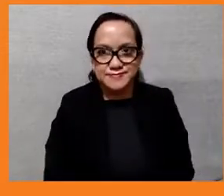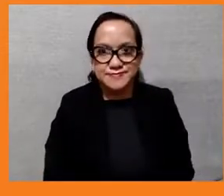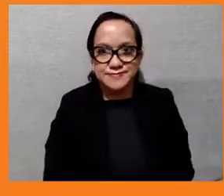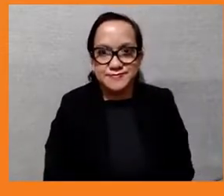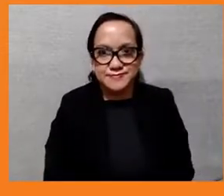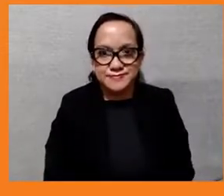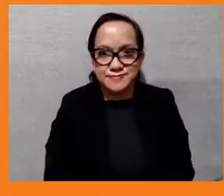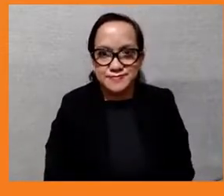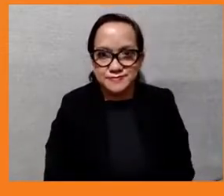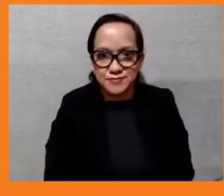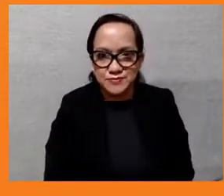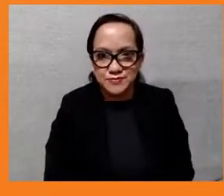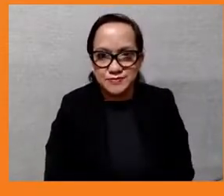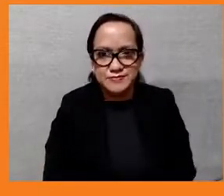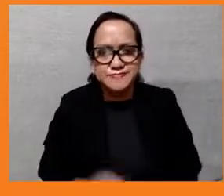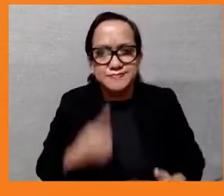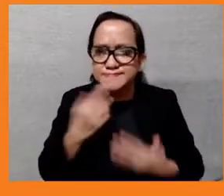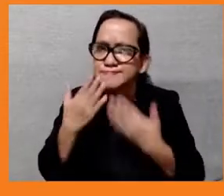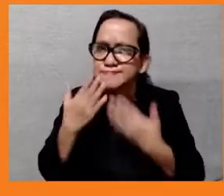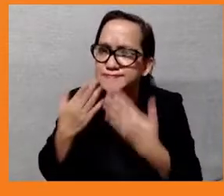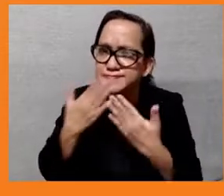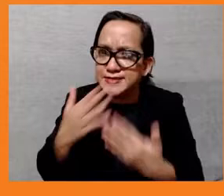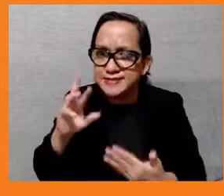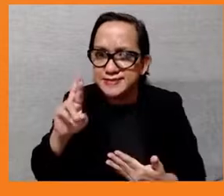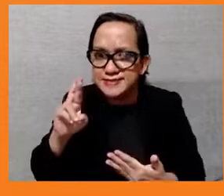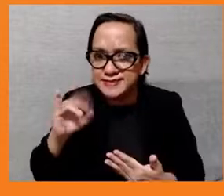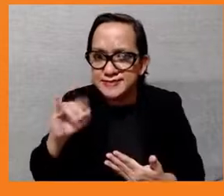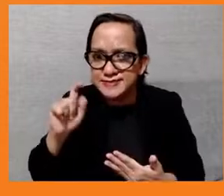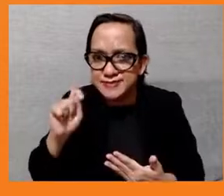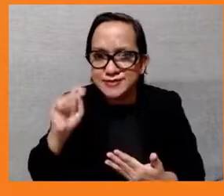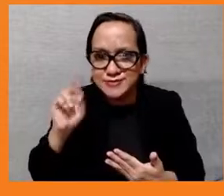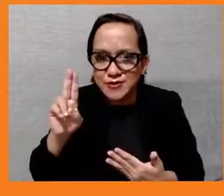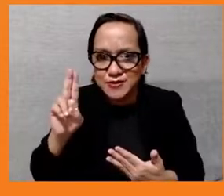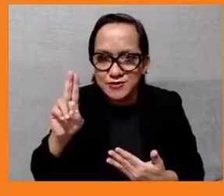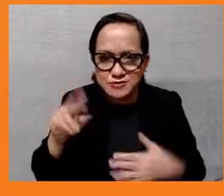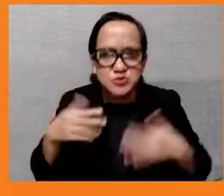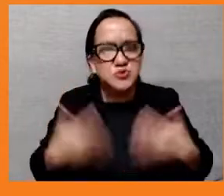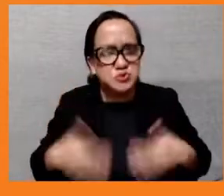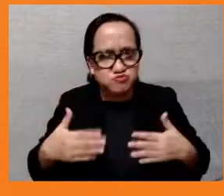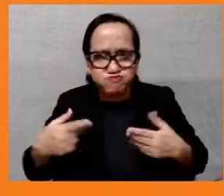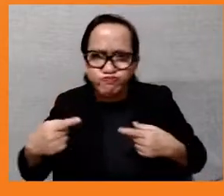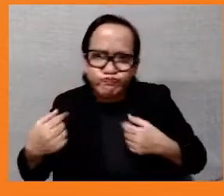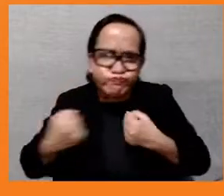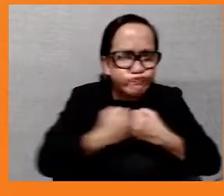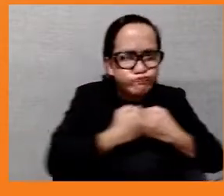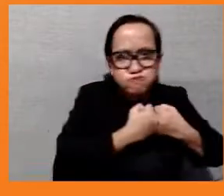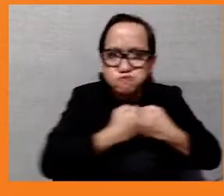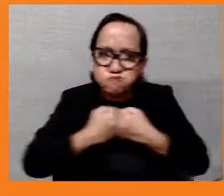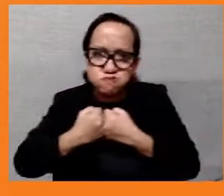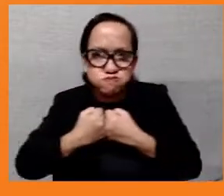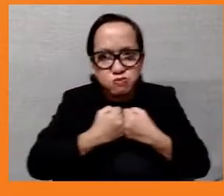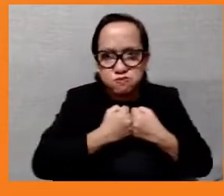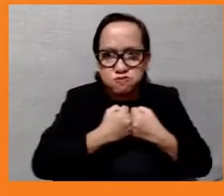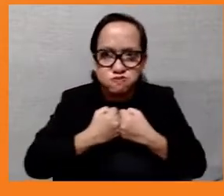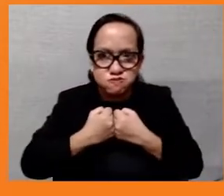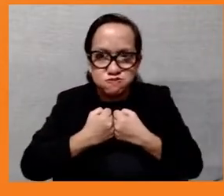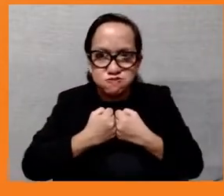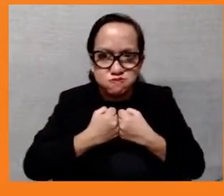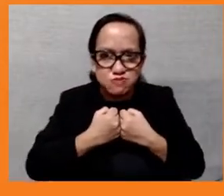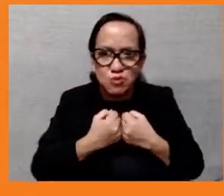Electricity Authority on 25th March 2012, with installed capacity of 140 megawatt. The project site